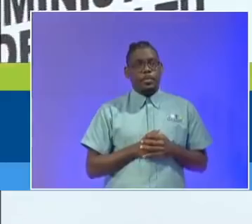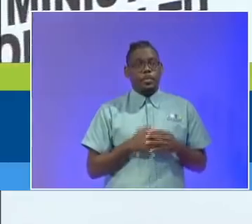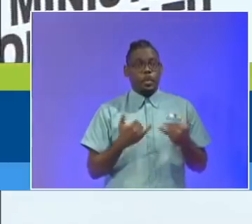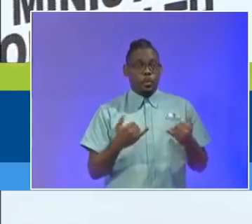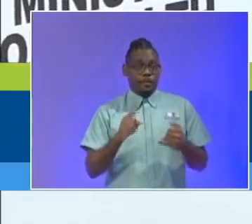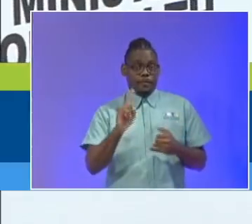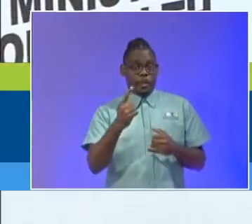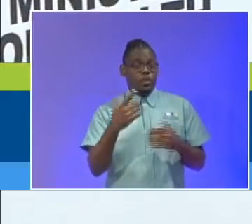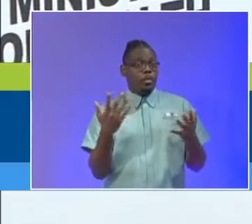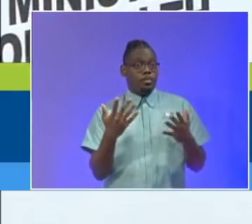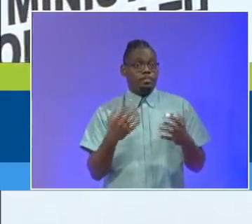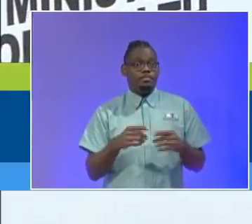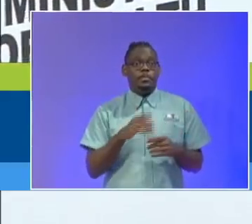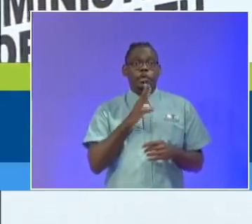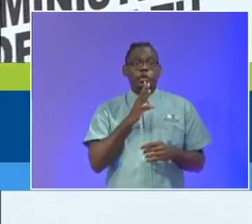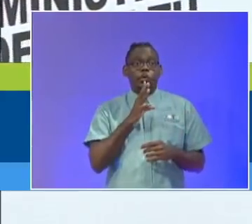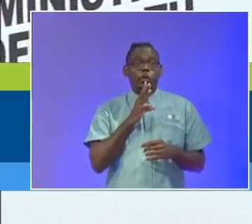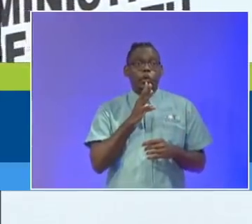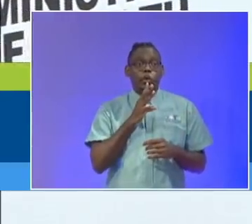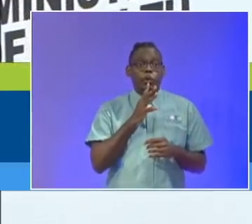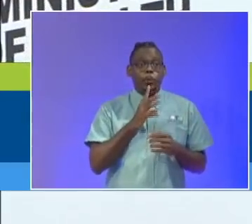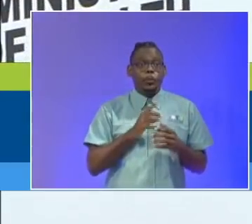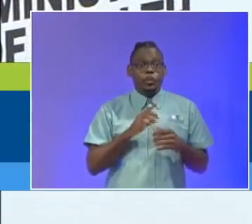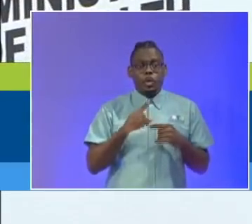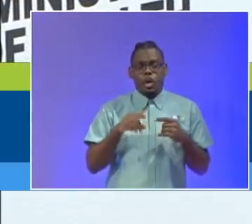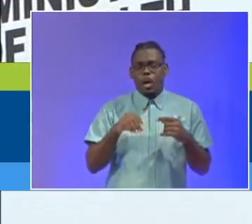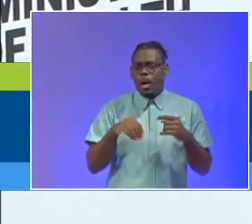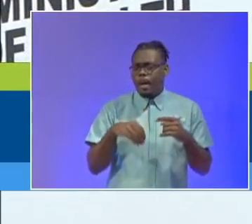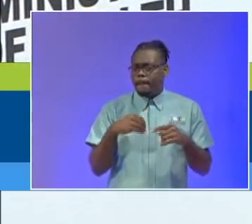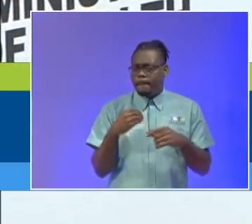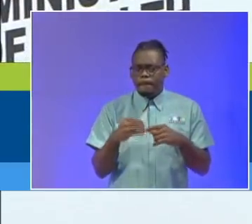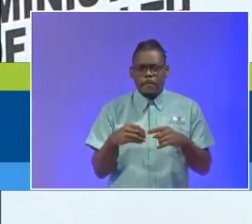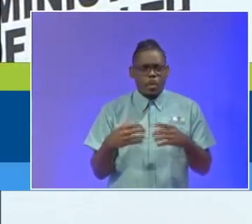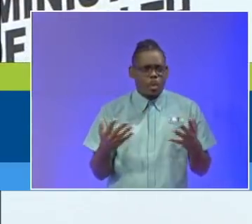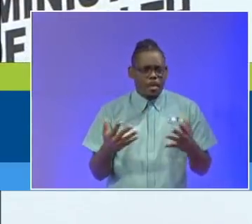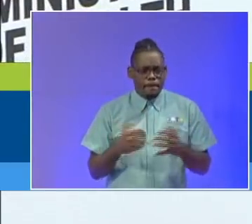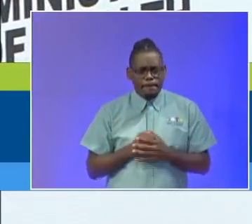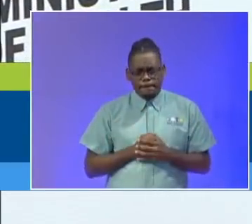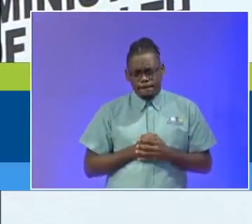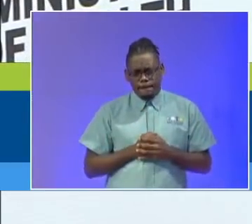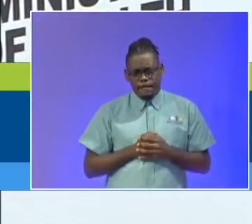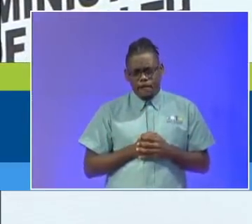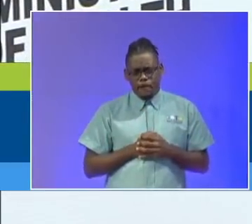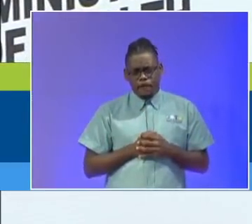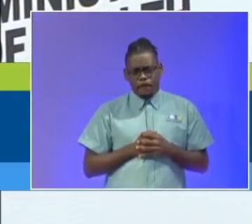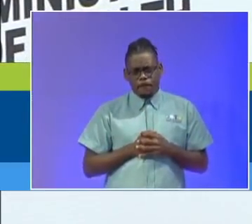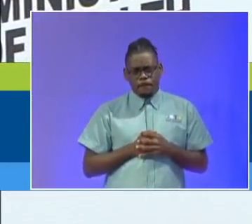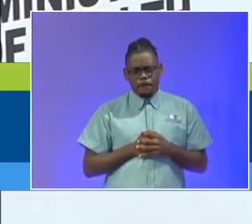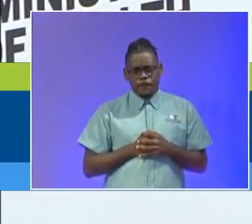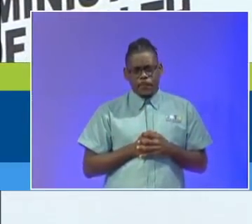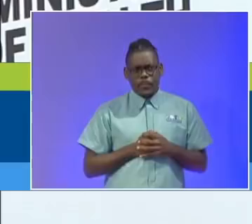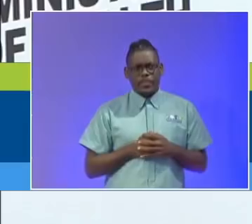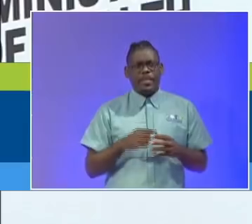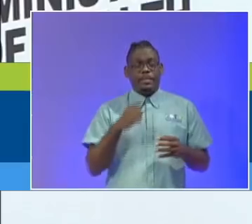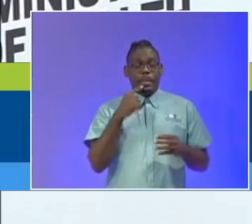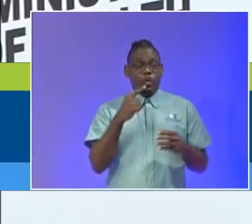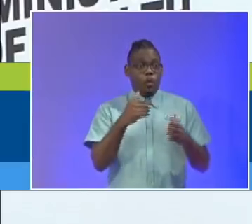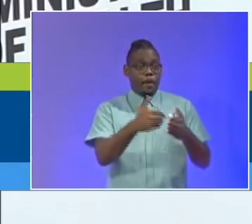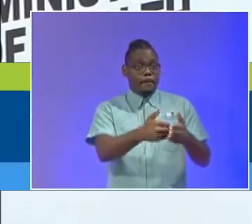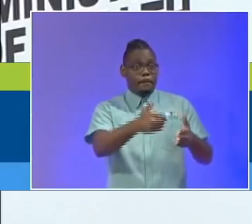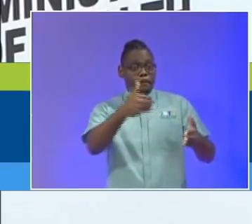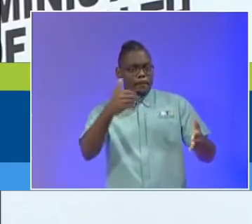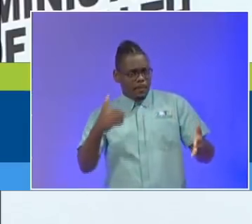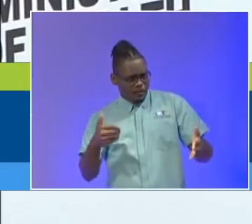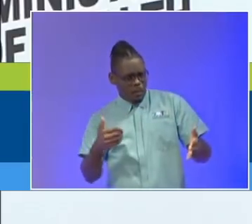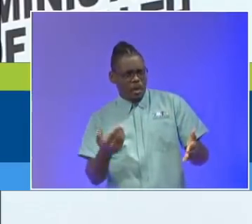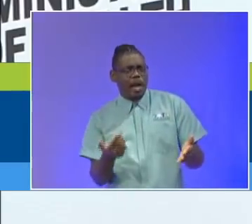to maternity services. In general, as I said before in my presentation, all normal